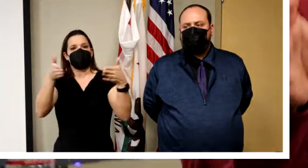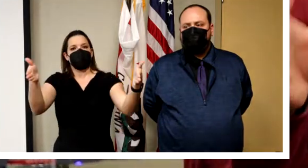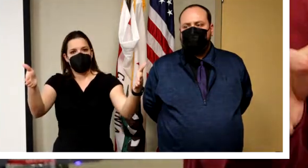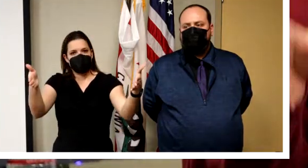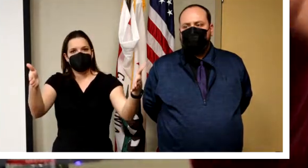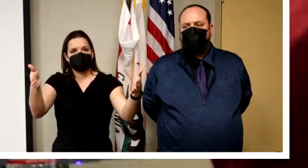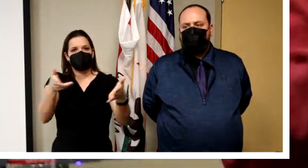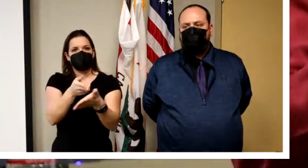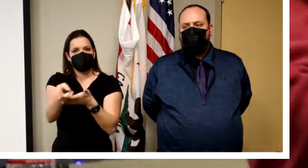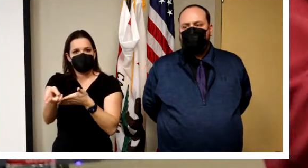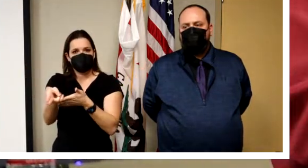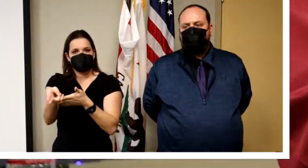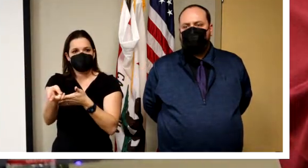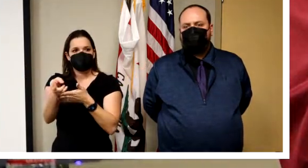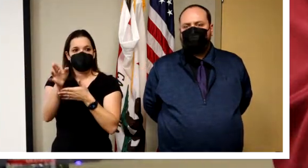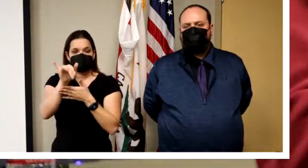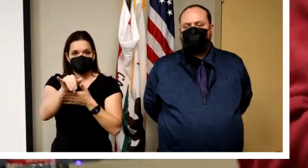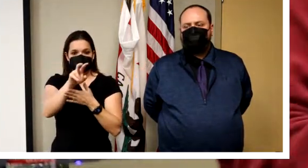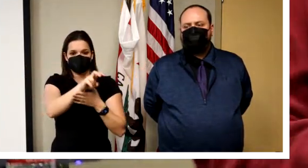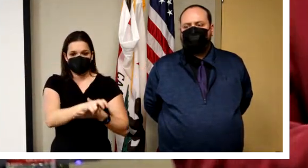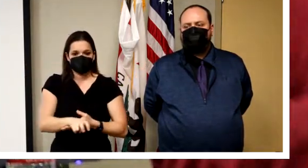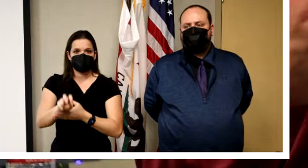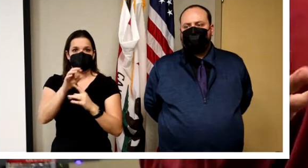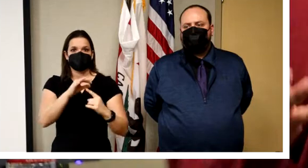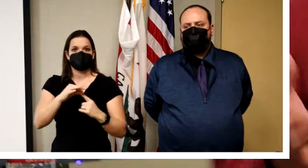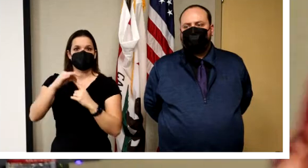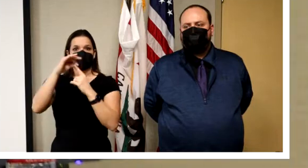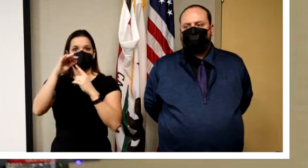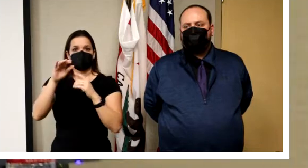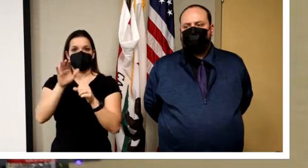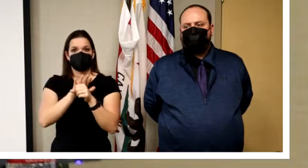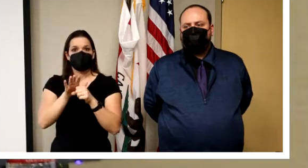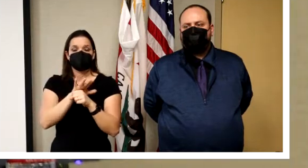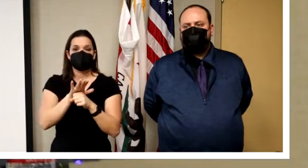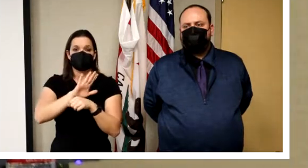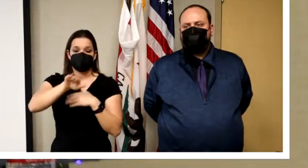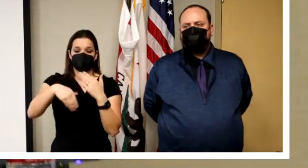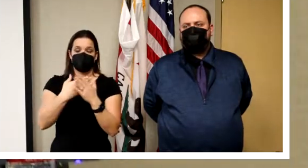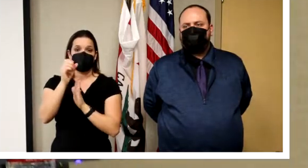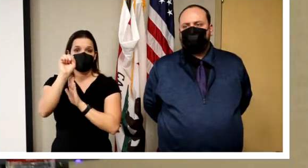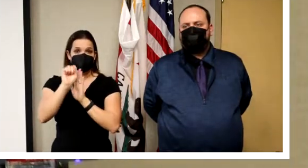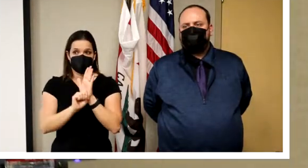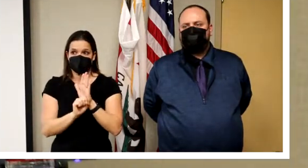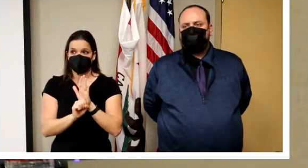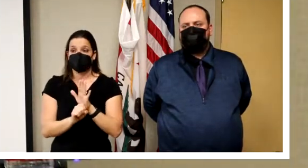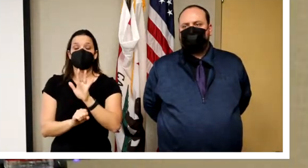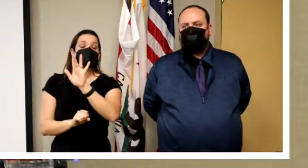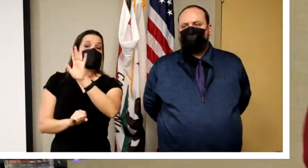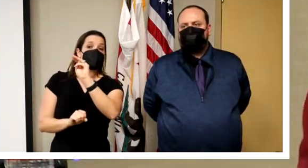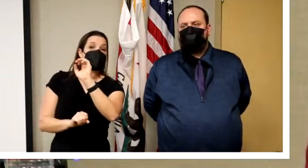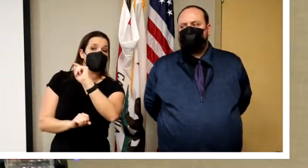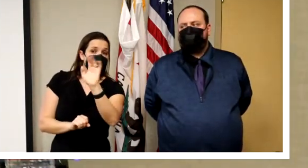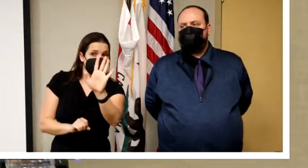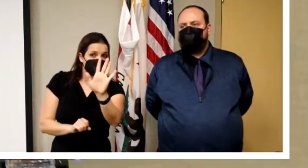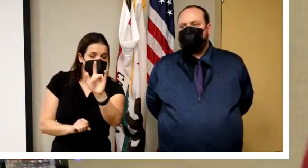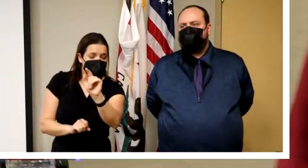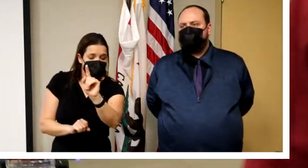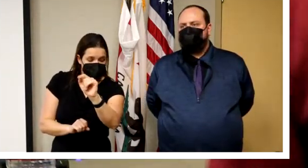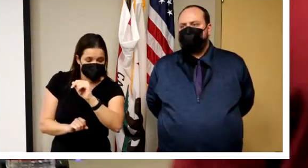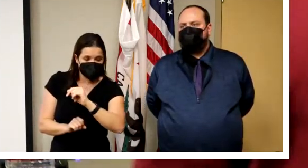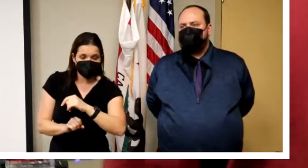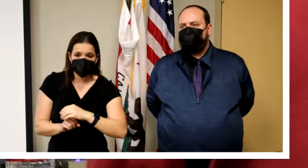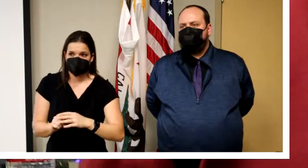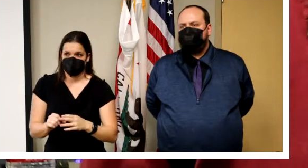and transparency are really transporting their way to special districts all over the state. Matt? Yes. Yeah, if I could just interject,